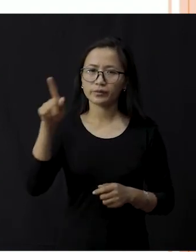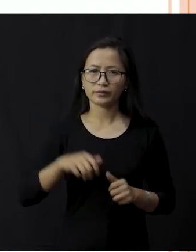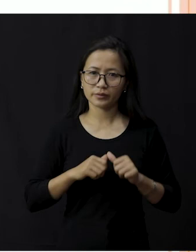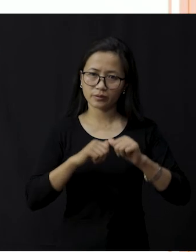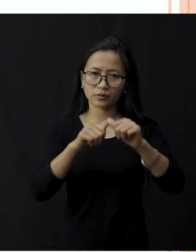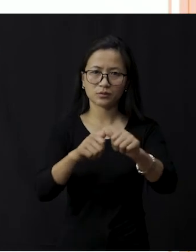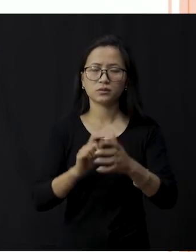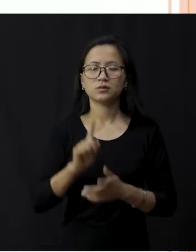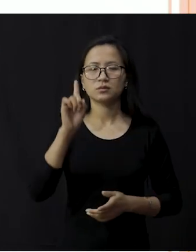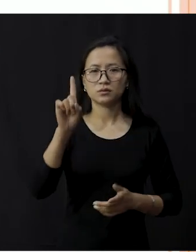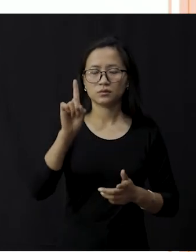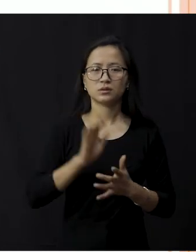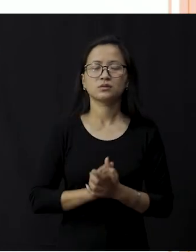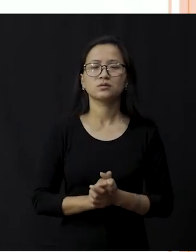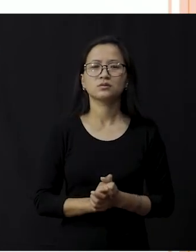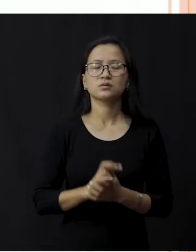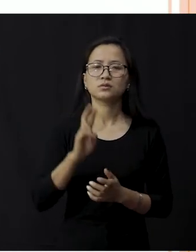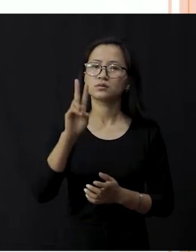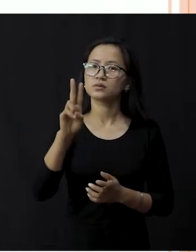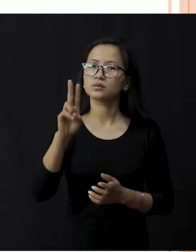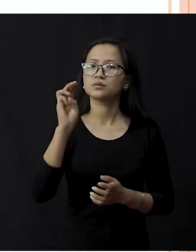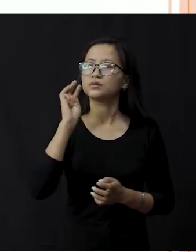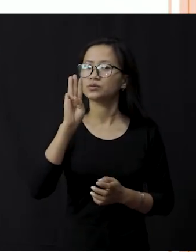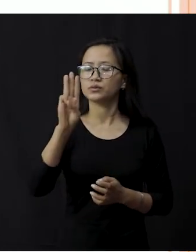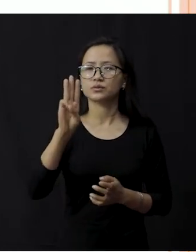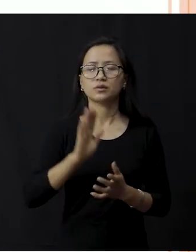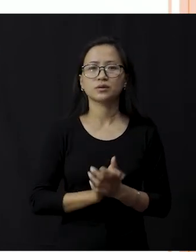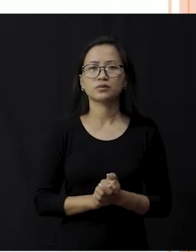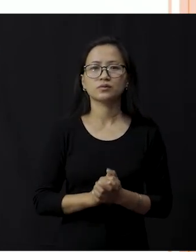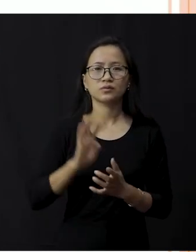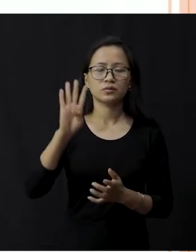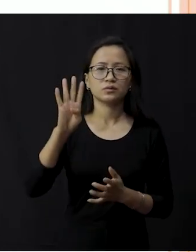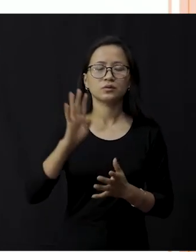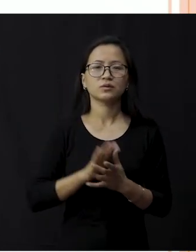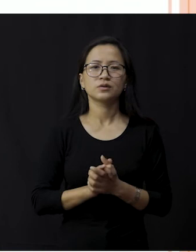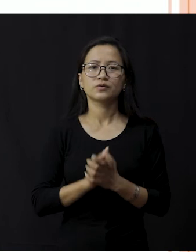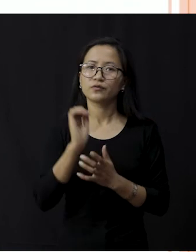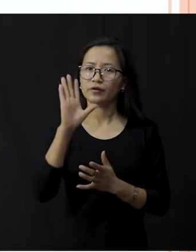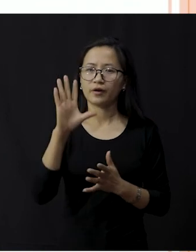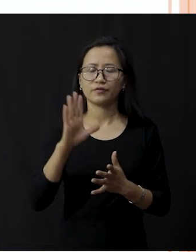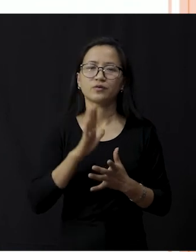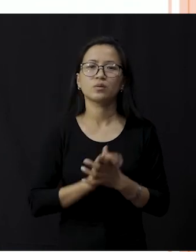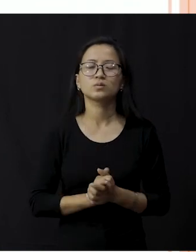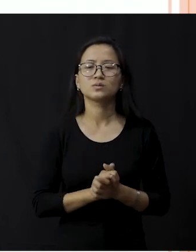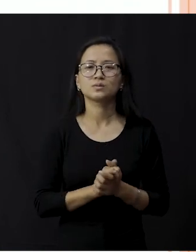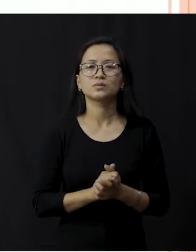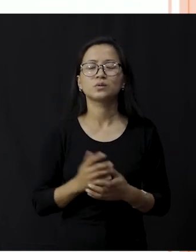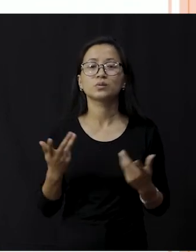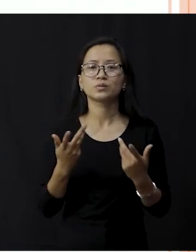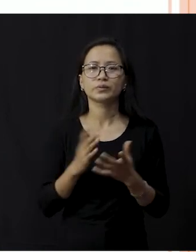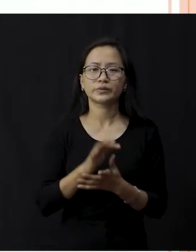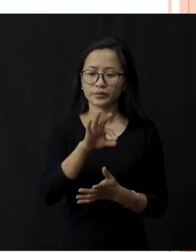answer. One, two, three, four, five.